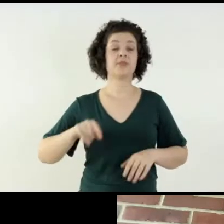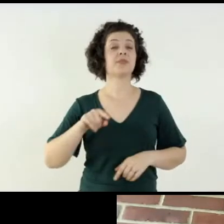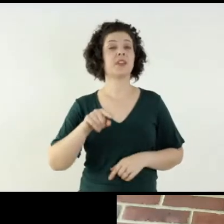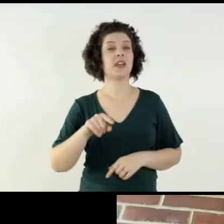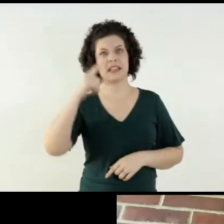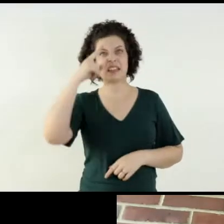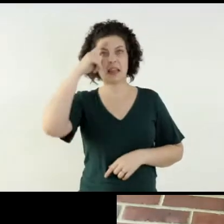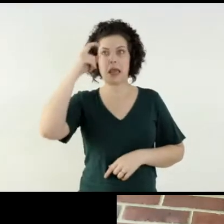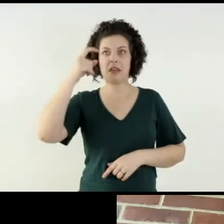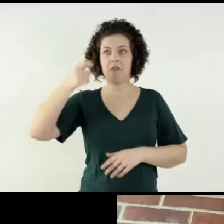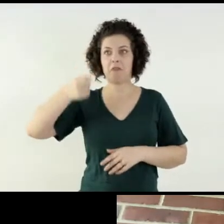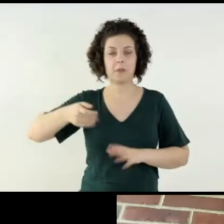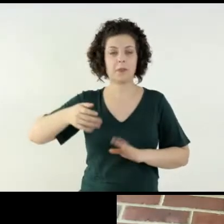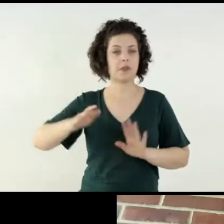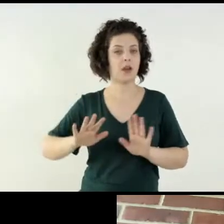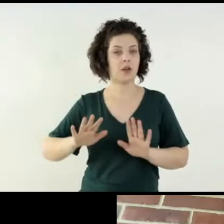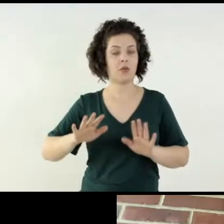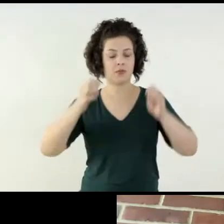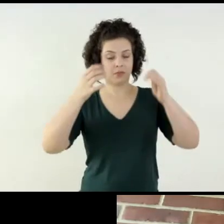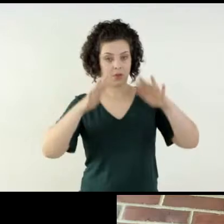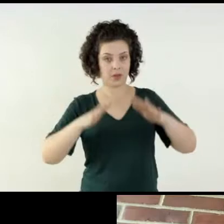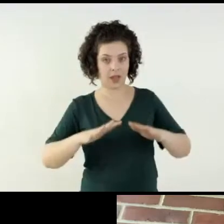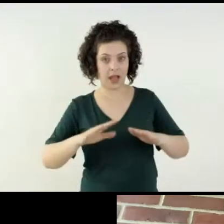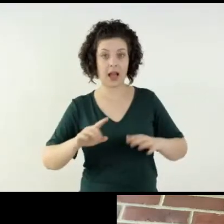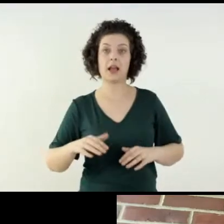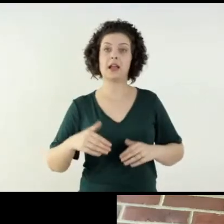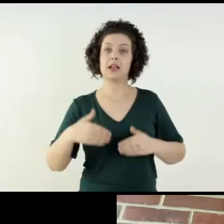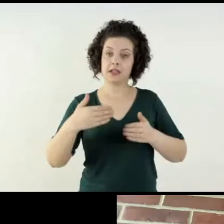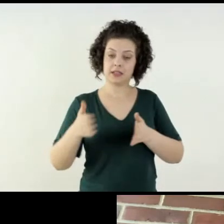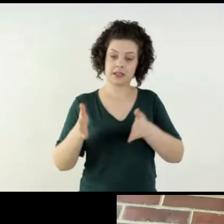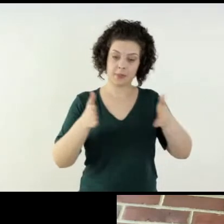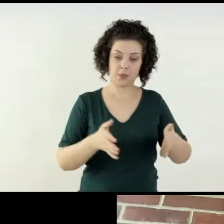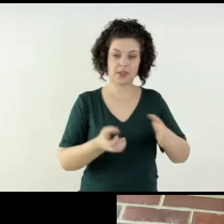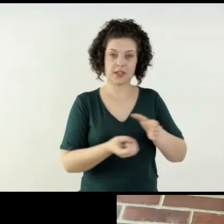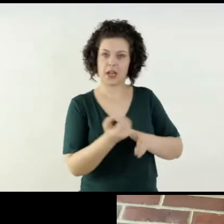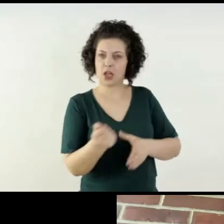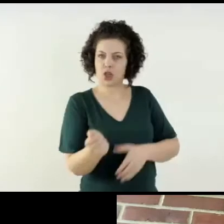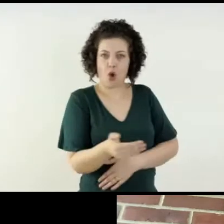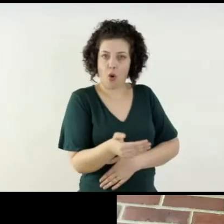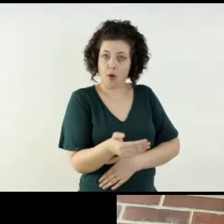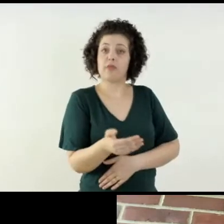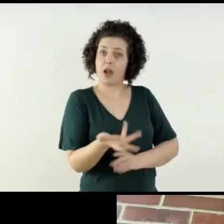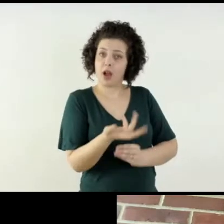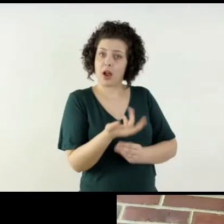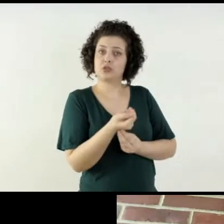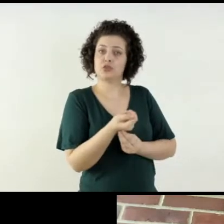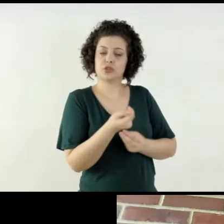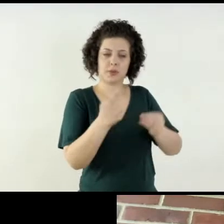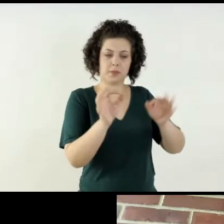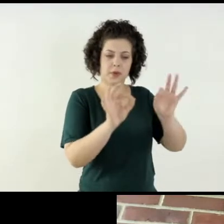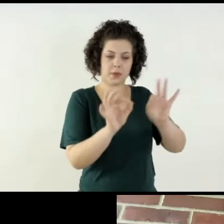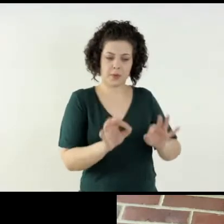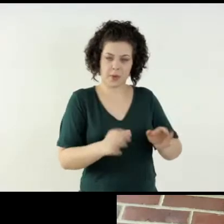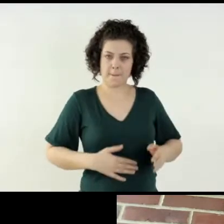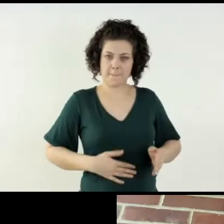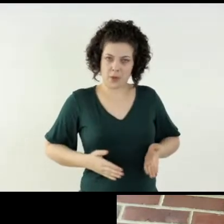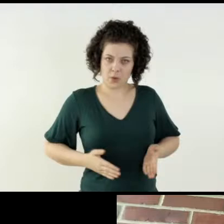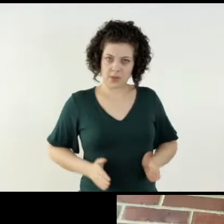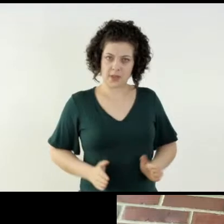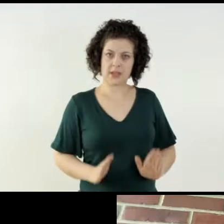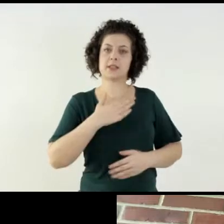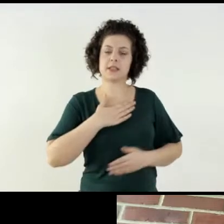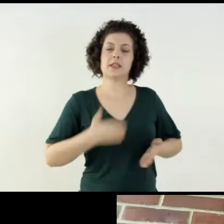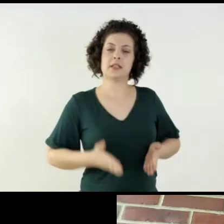them with the creation of a new work. My Birth is truly an epic and laborious